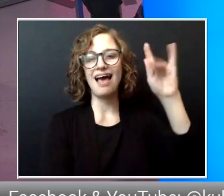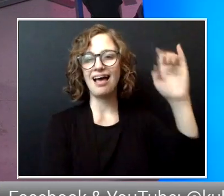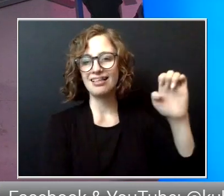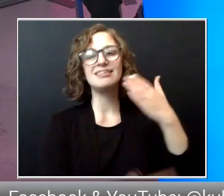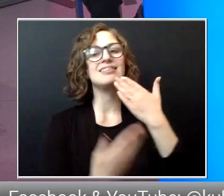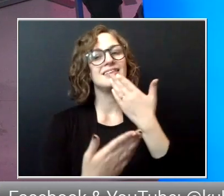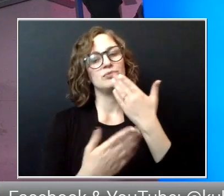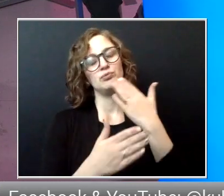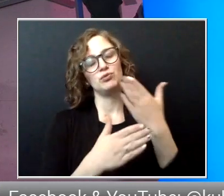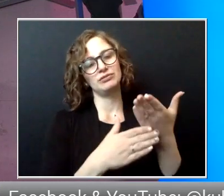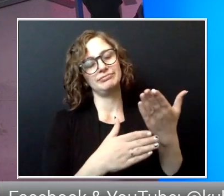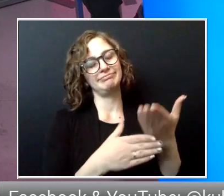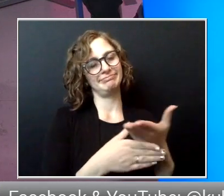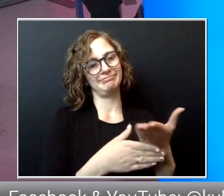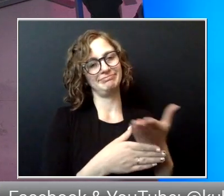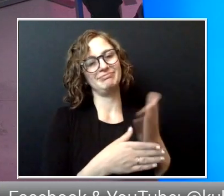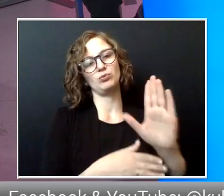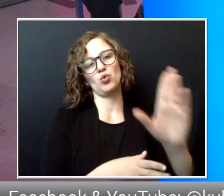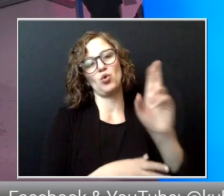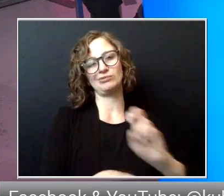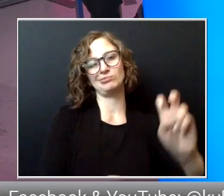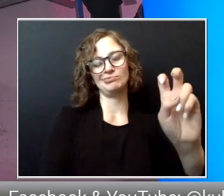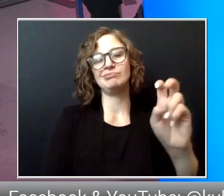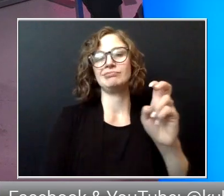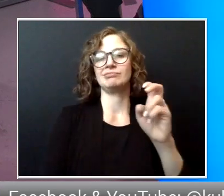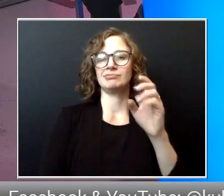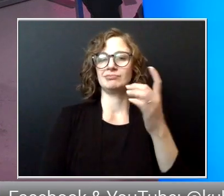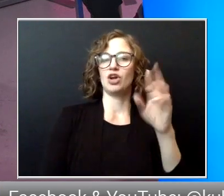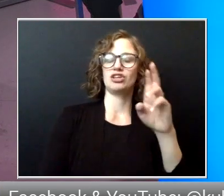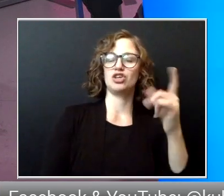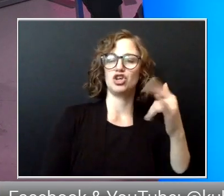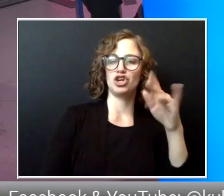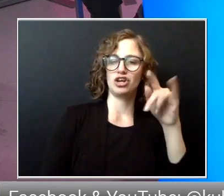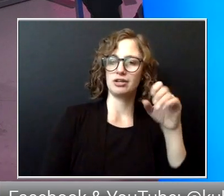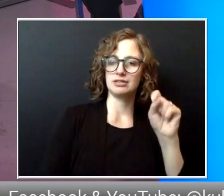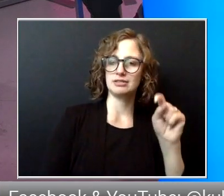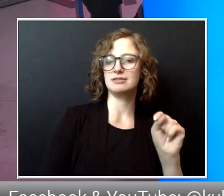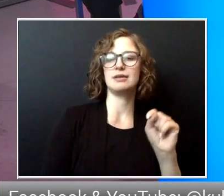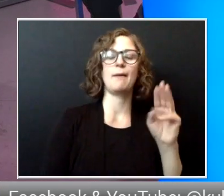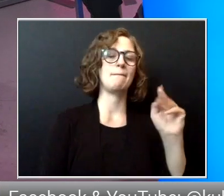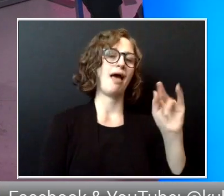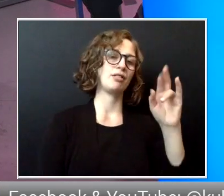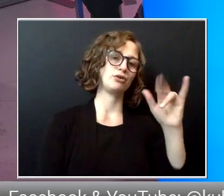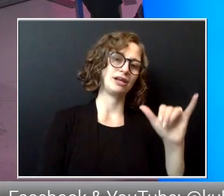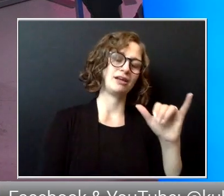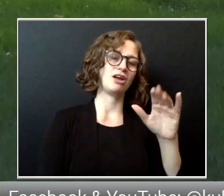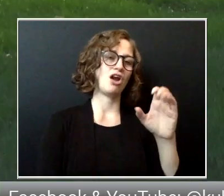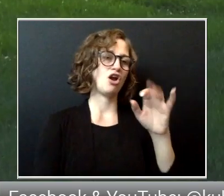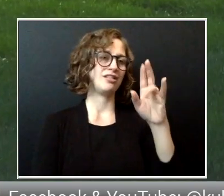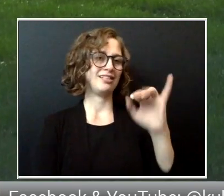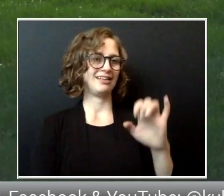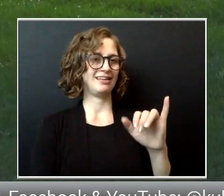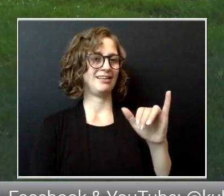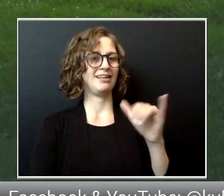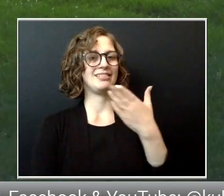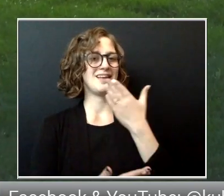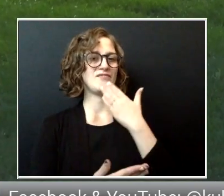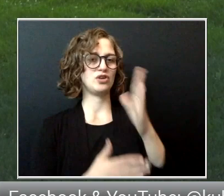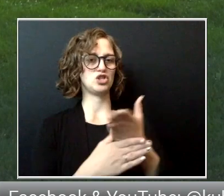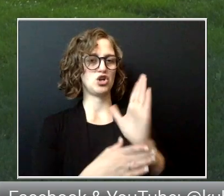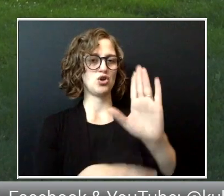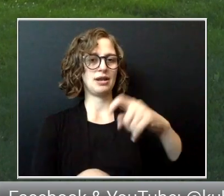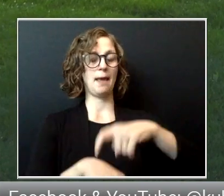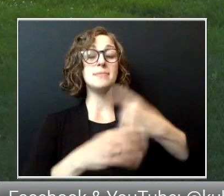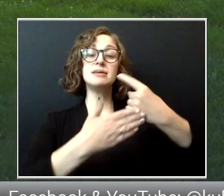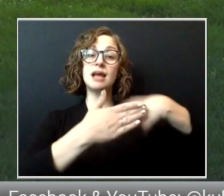Gertz, Mallory, and Carly, thank you for being so generous with your time. Coming up next week on All Things Heart,